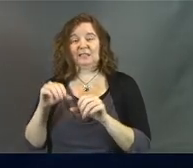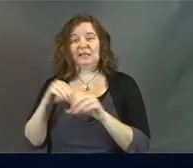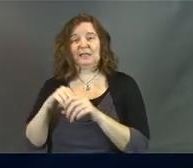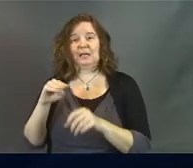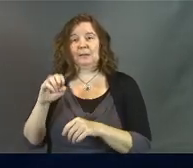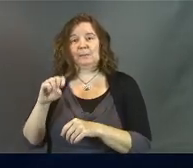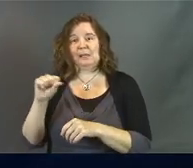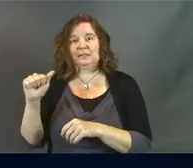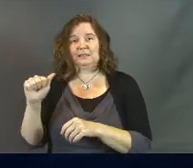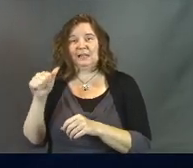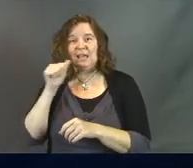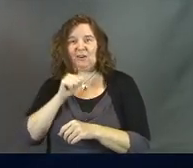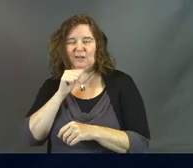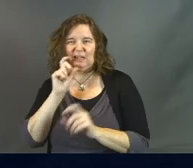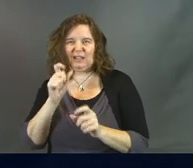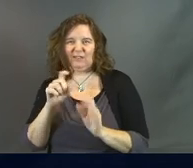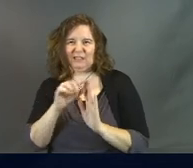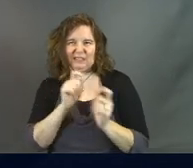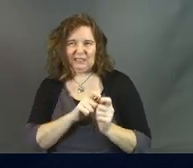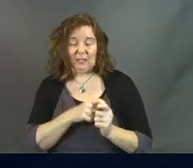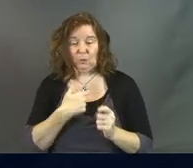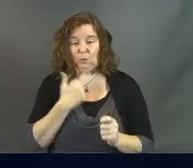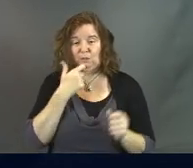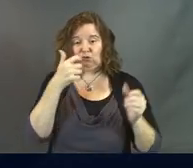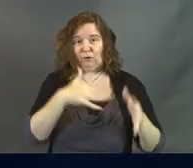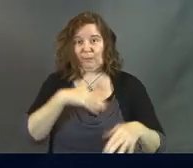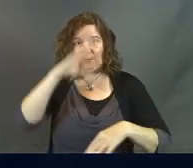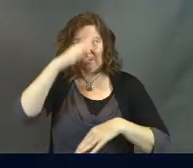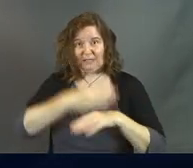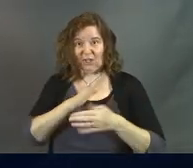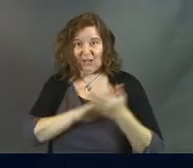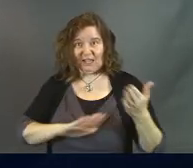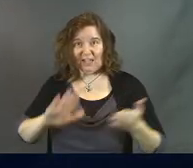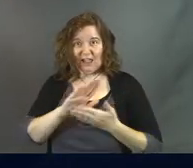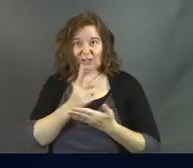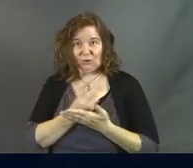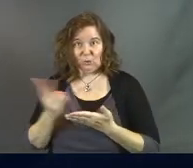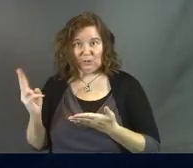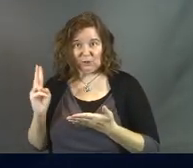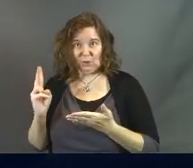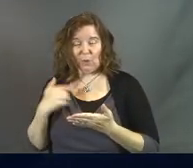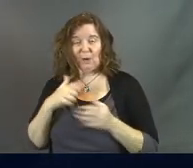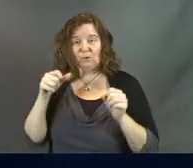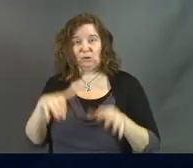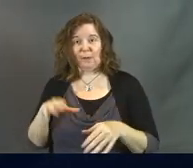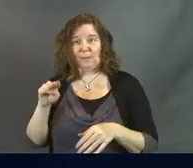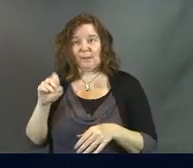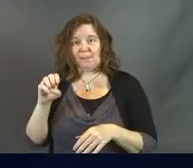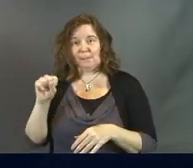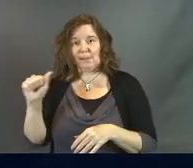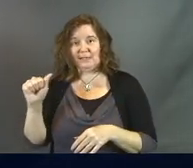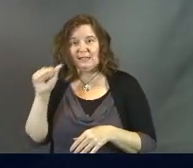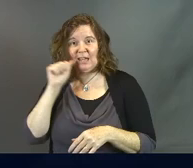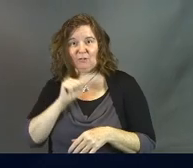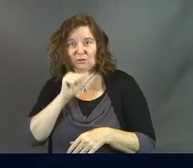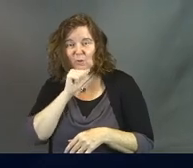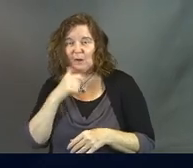Mesa, Arizona. And I'll just give you a little detail. We dropped off my son at college 2 weeks ago, and we dropped him off in Mesa,